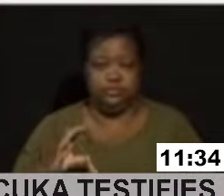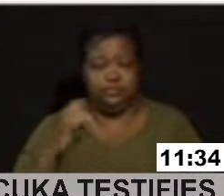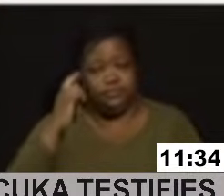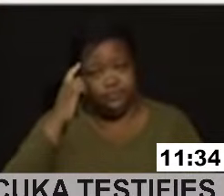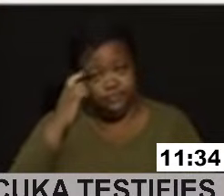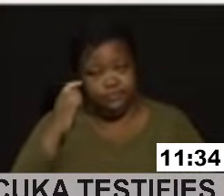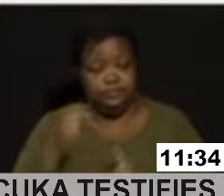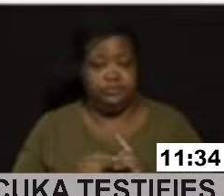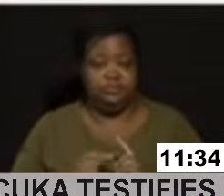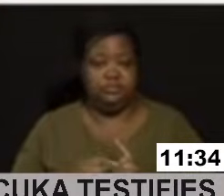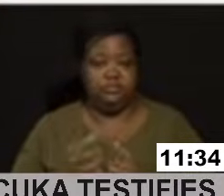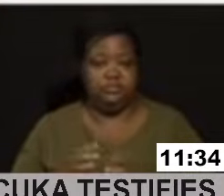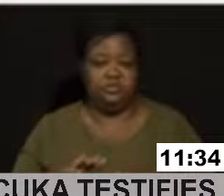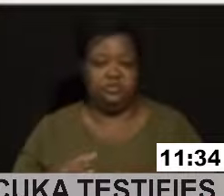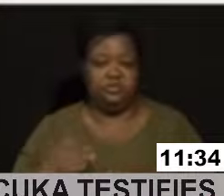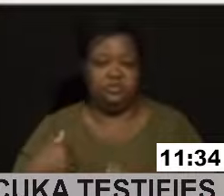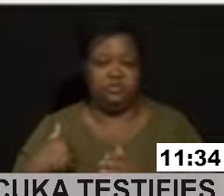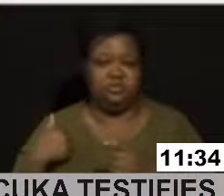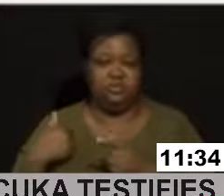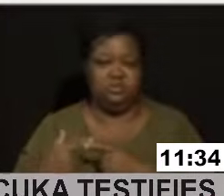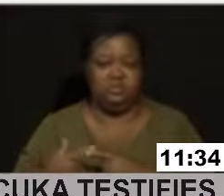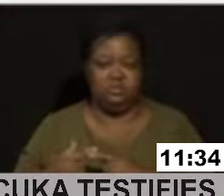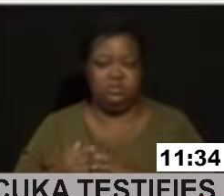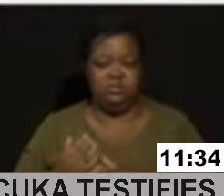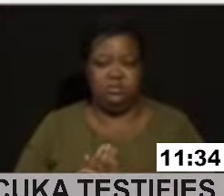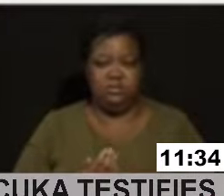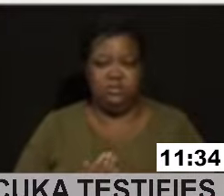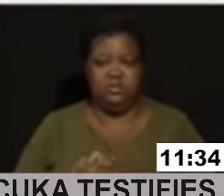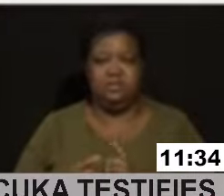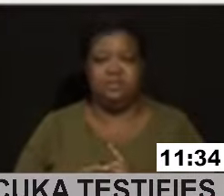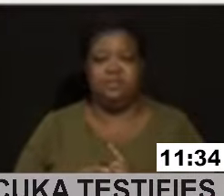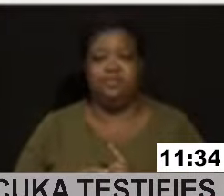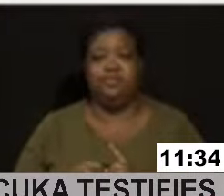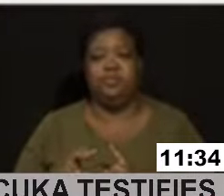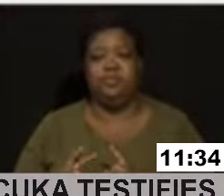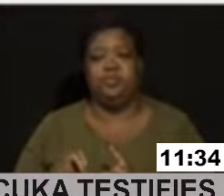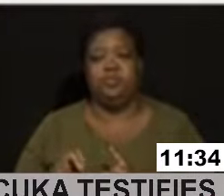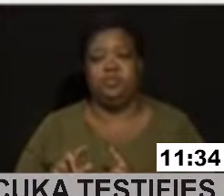a long case that he was involved with, involving Vota Passon.